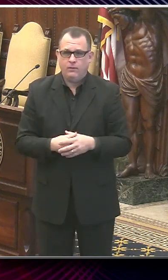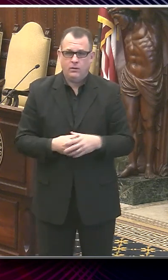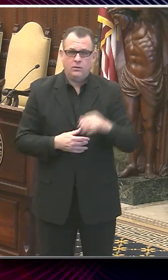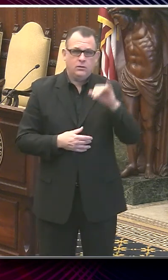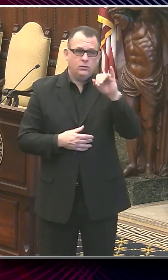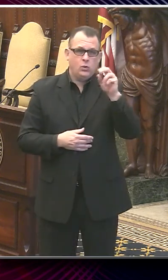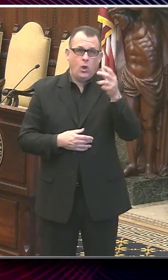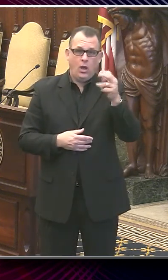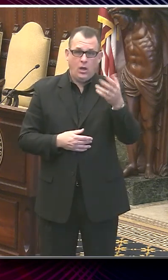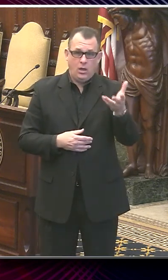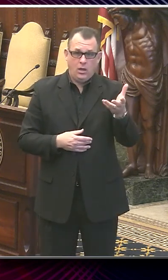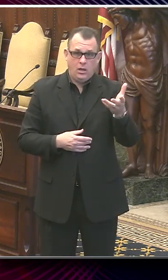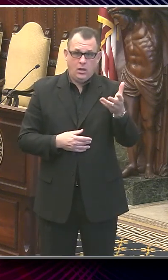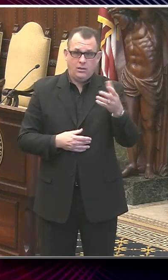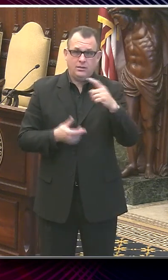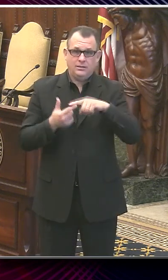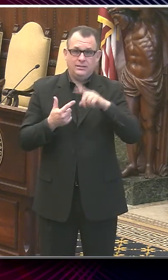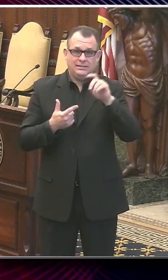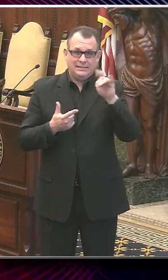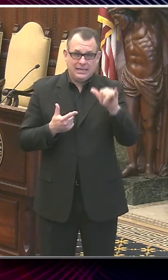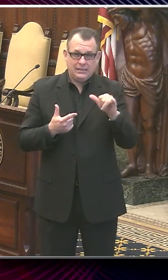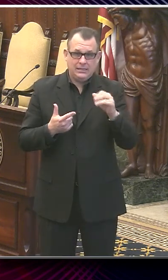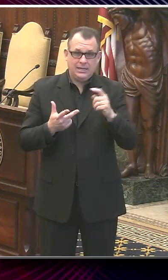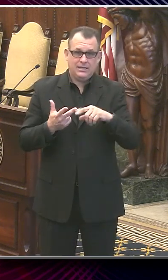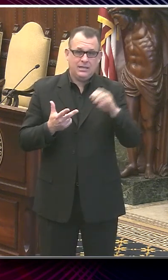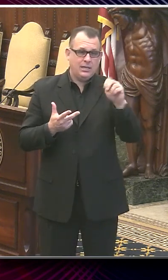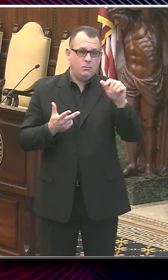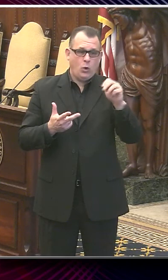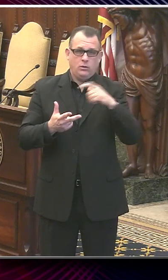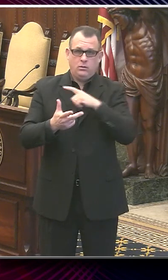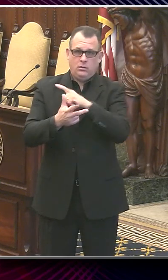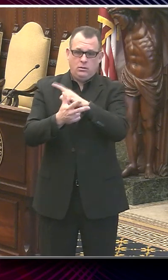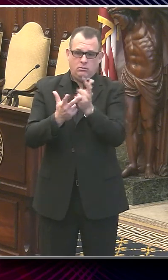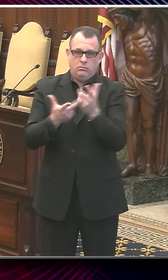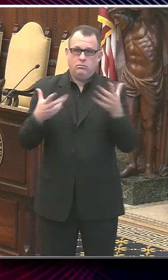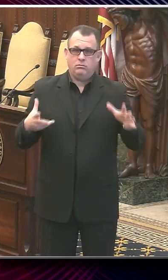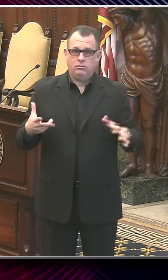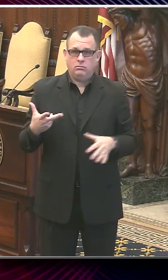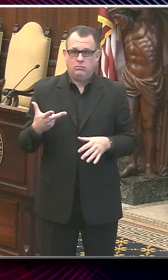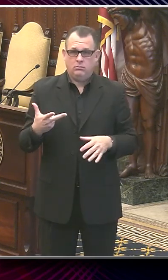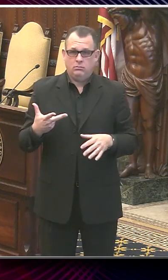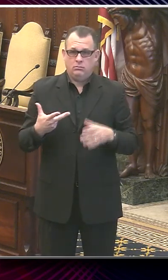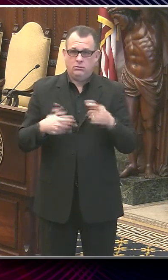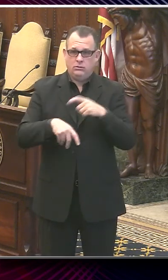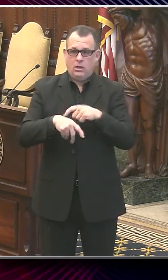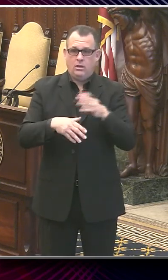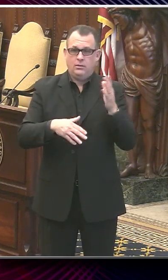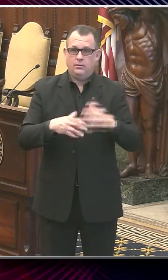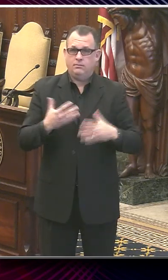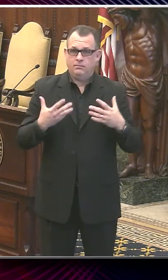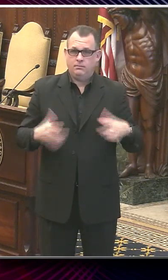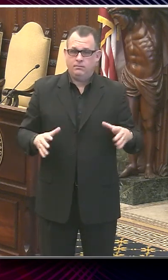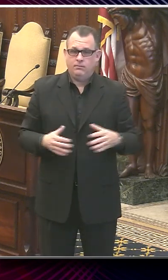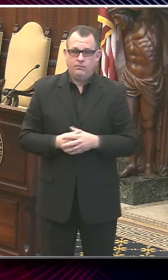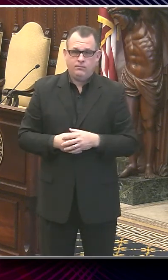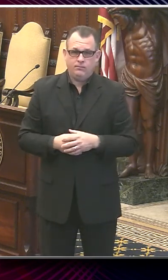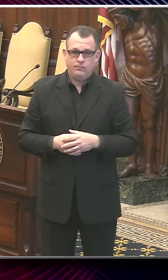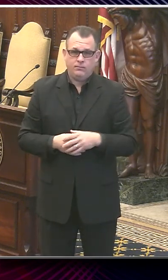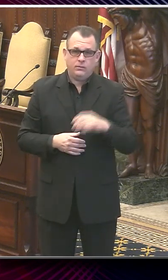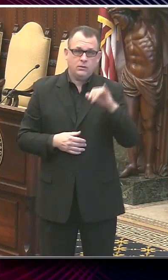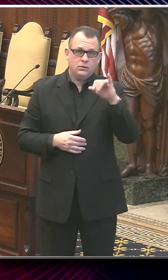Kennedy, and Martin, and then we'll wrap. If you could limit it to 1 question each, I would appreciate it. Johann, you're up.